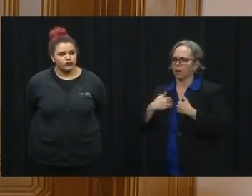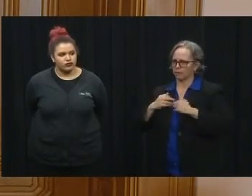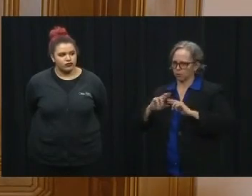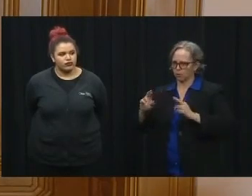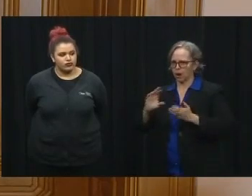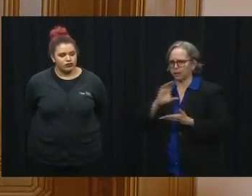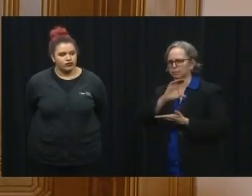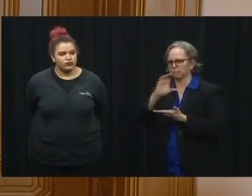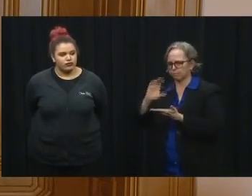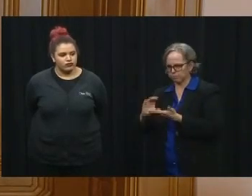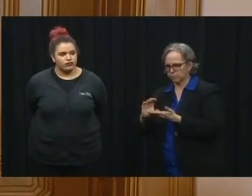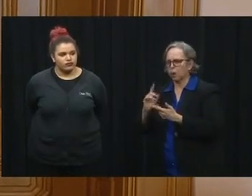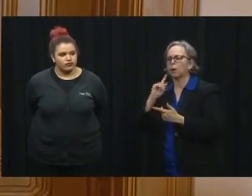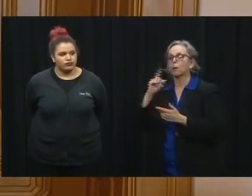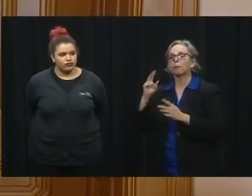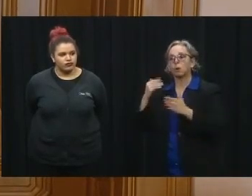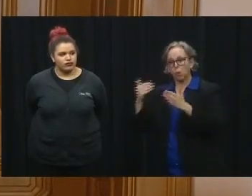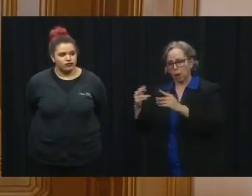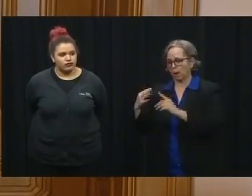Thank you very much.